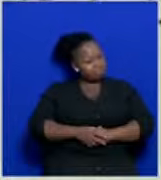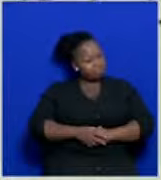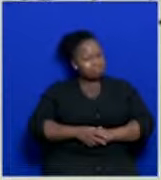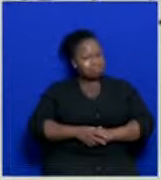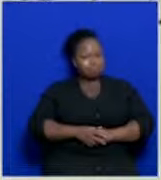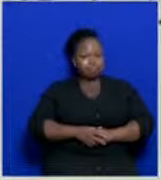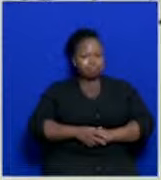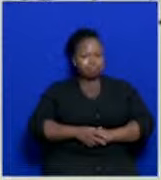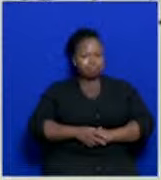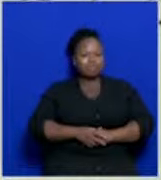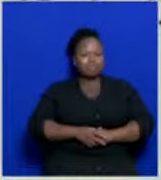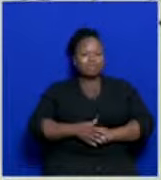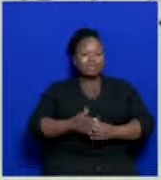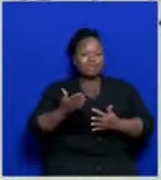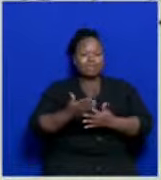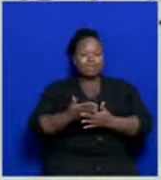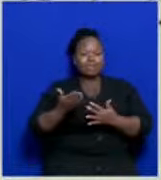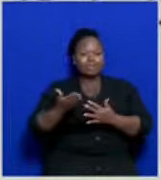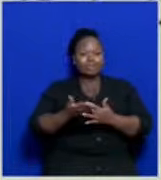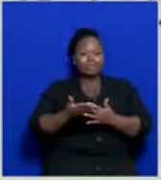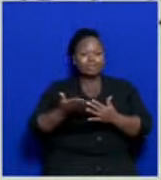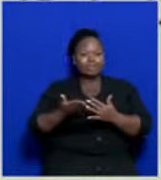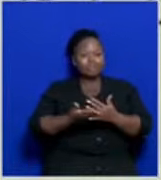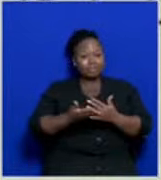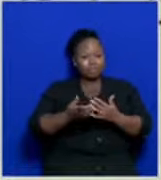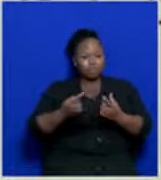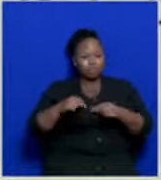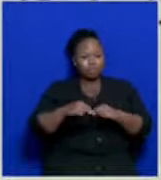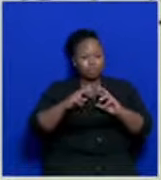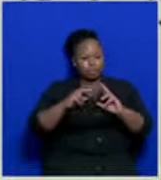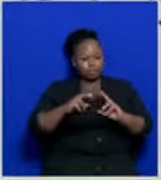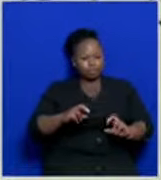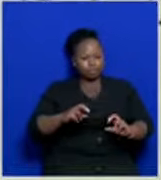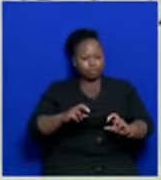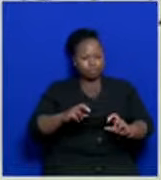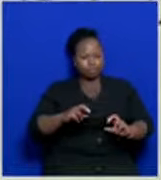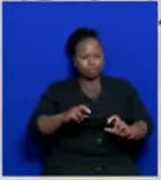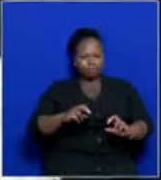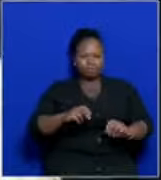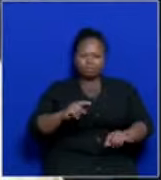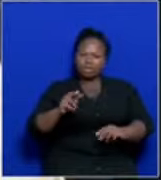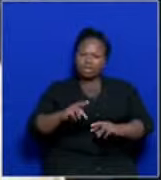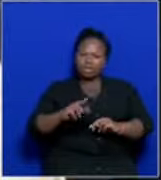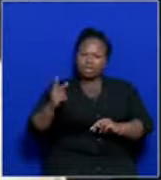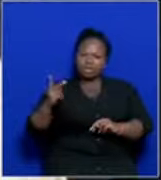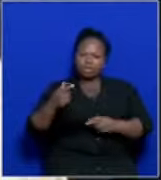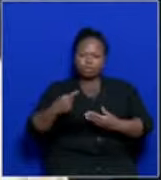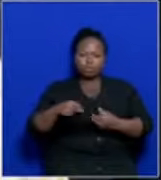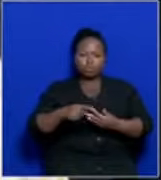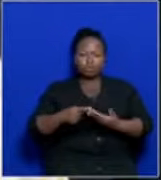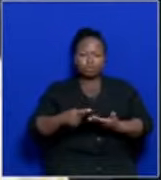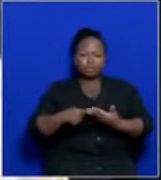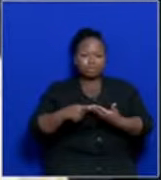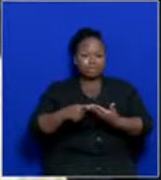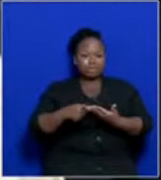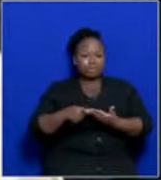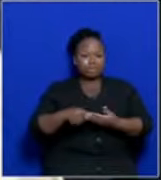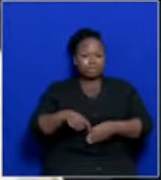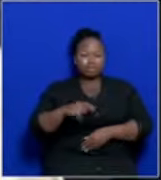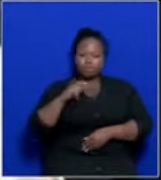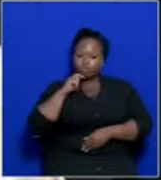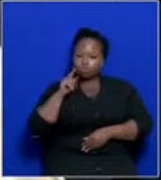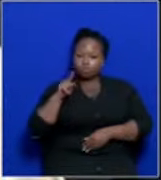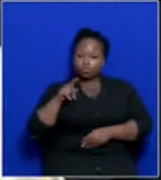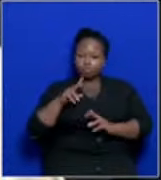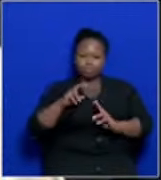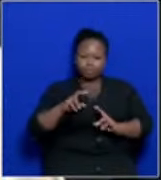cases that we have looked at, it's different, the ones that we've been discussing, Yes. that you're investigating,